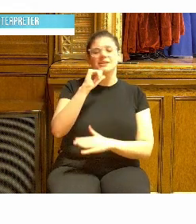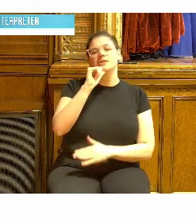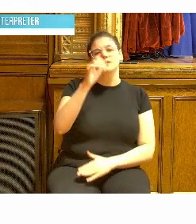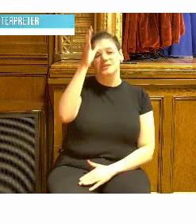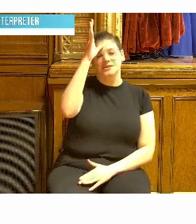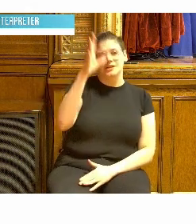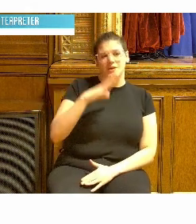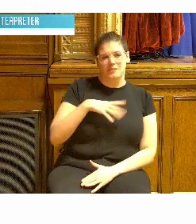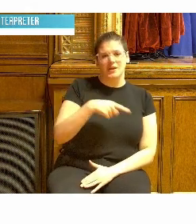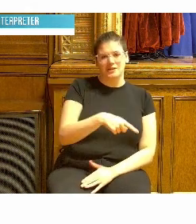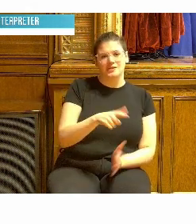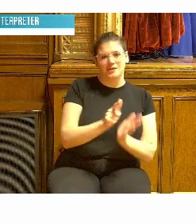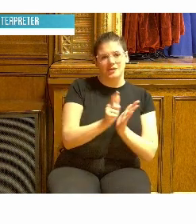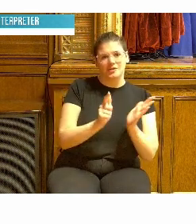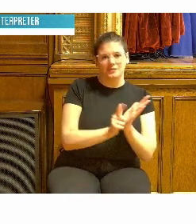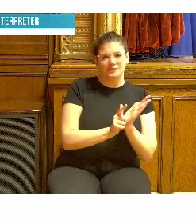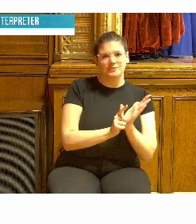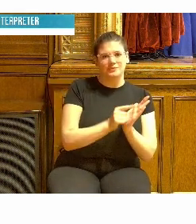And